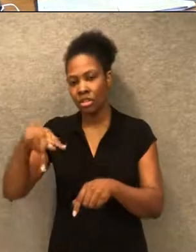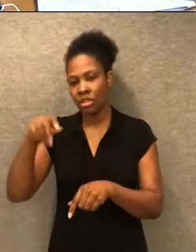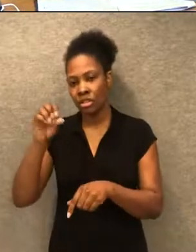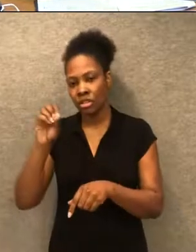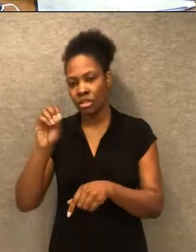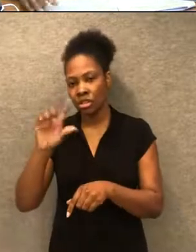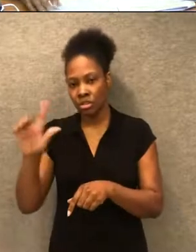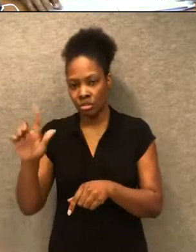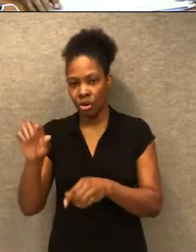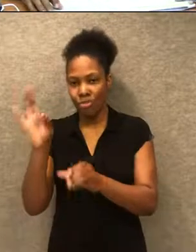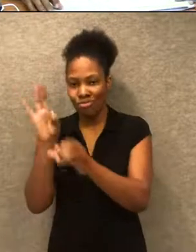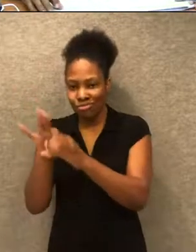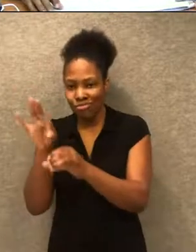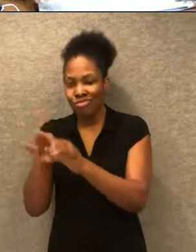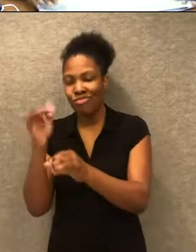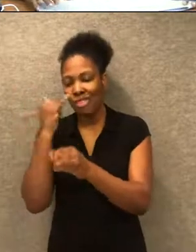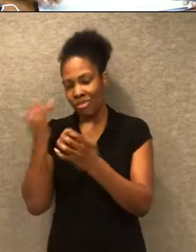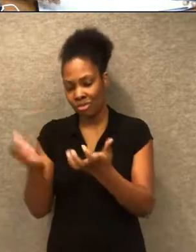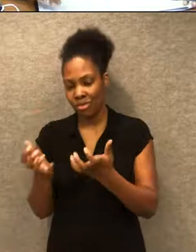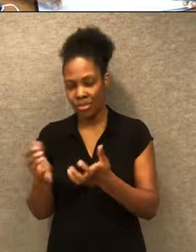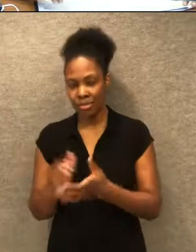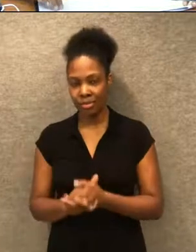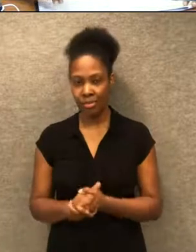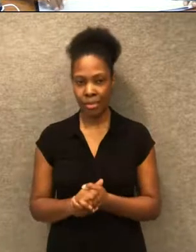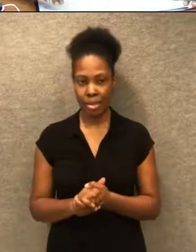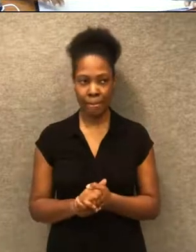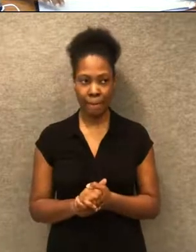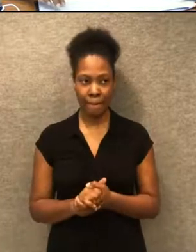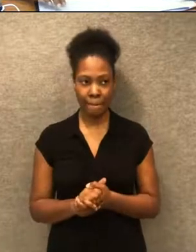sites and cast his vote.